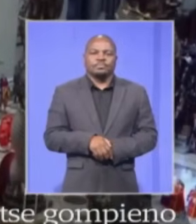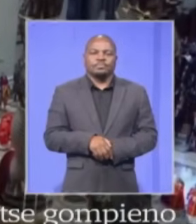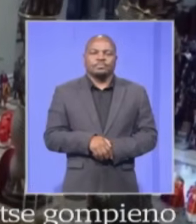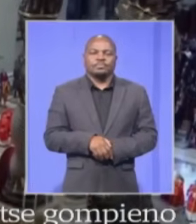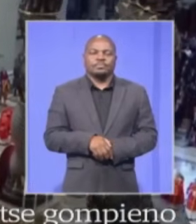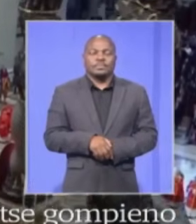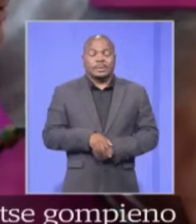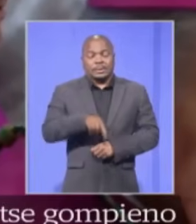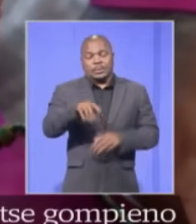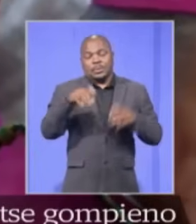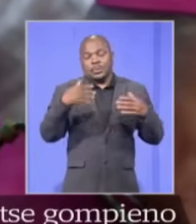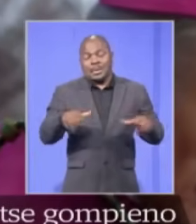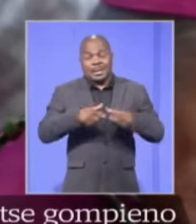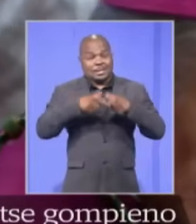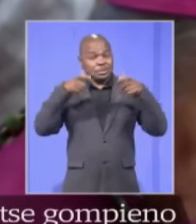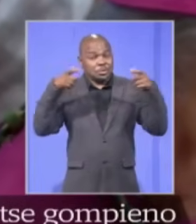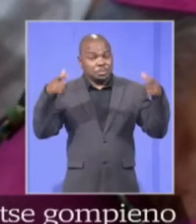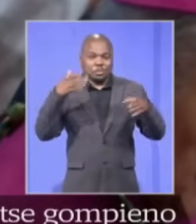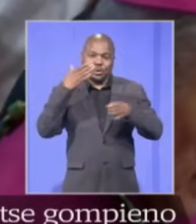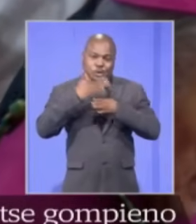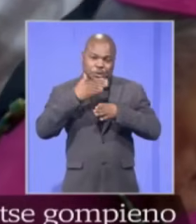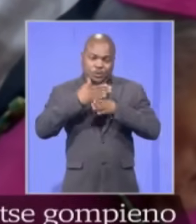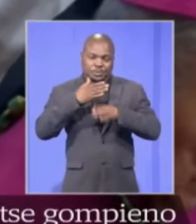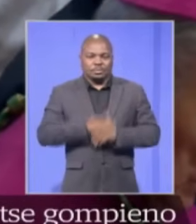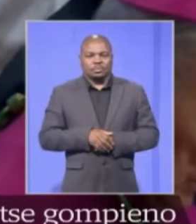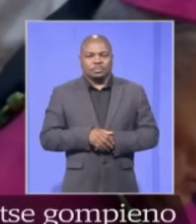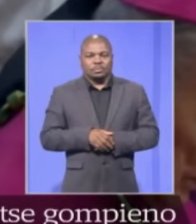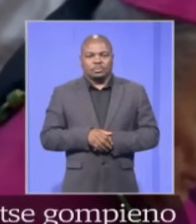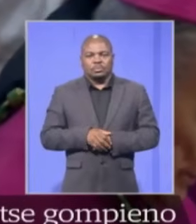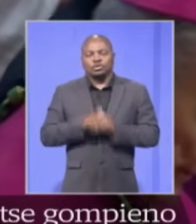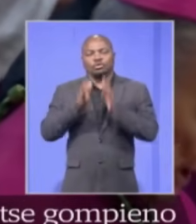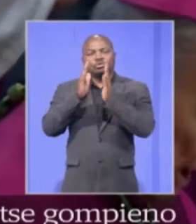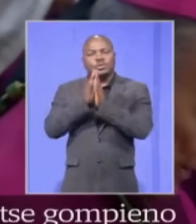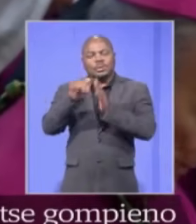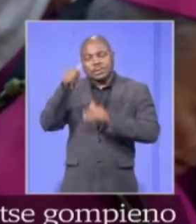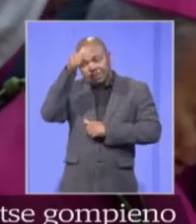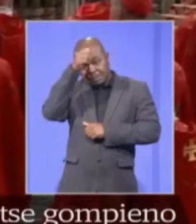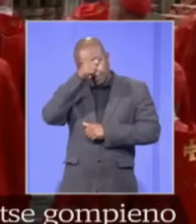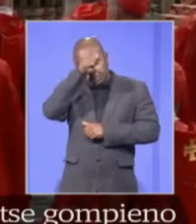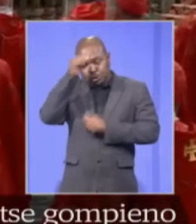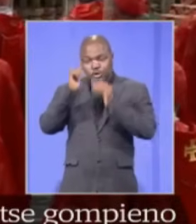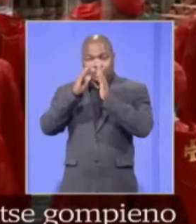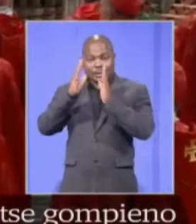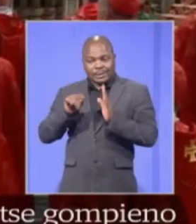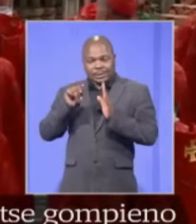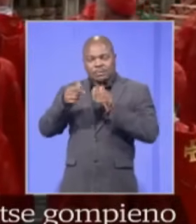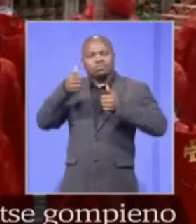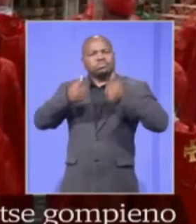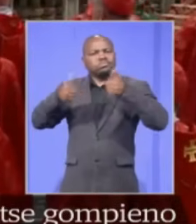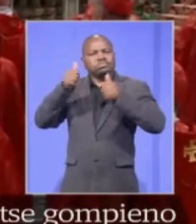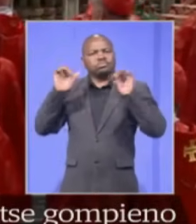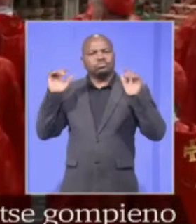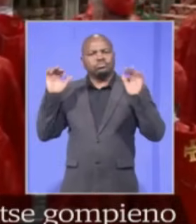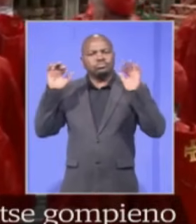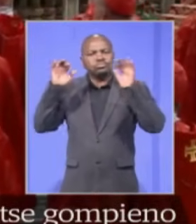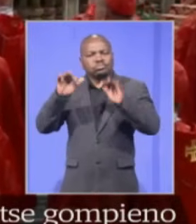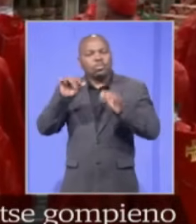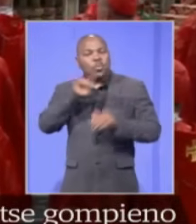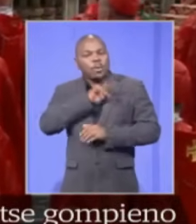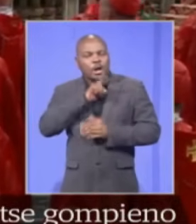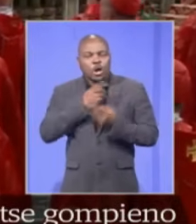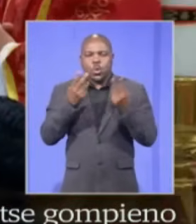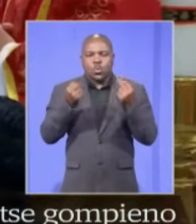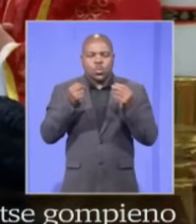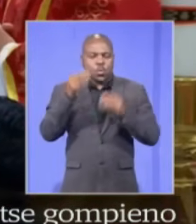Ke namane e tona ya tiro baeteledipele ba kereke ya Roman Catholic ba setse ba kokwane go tlhopha mopapa